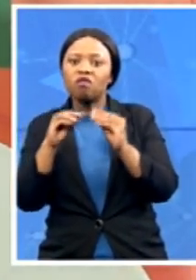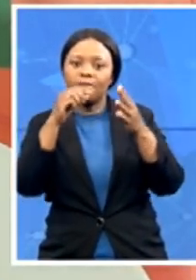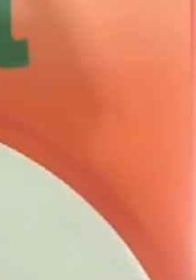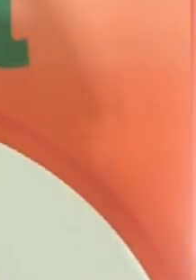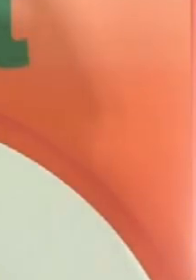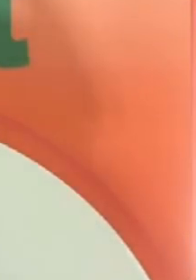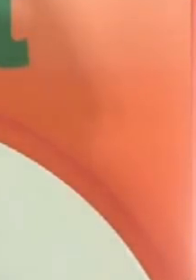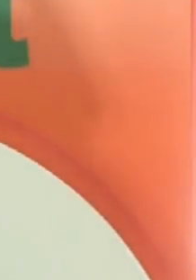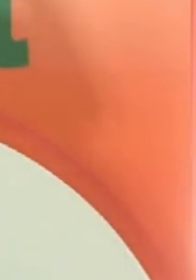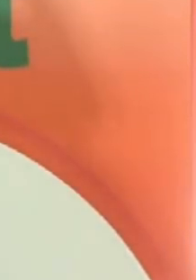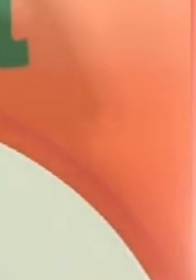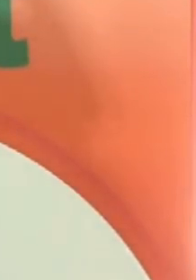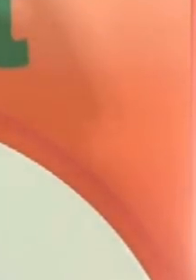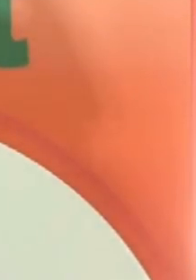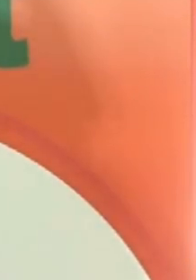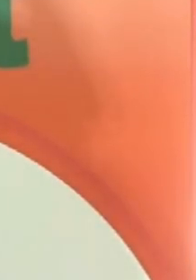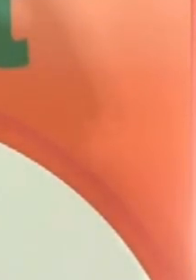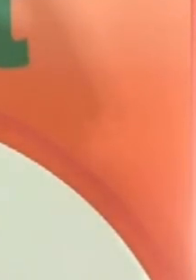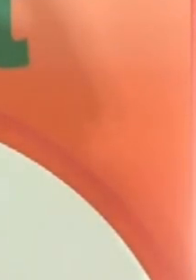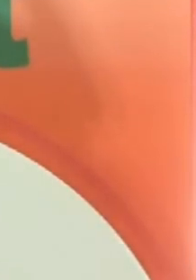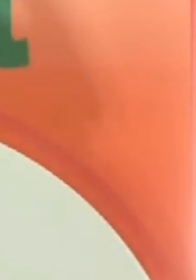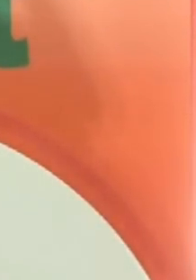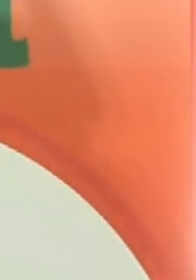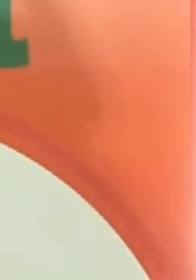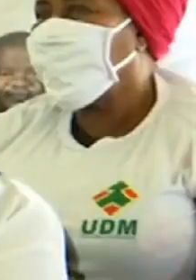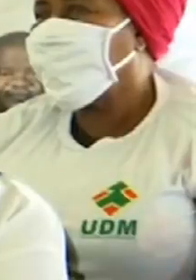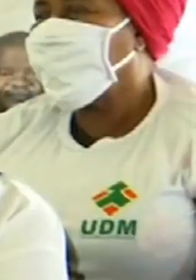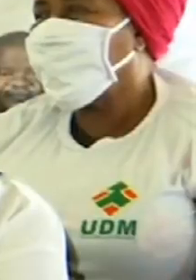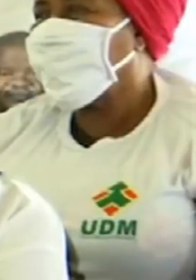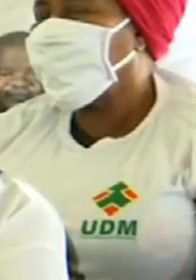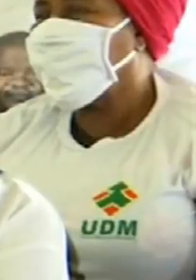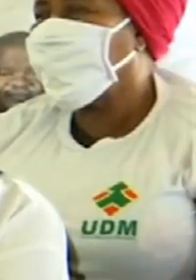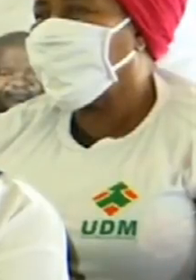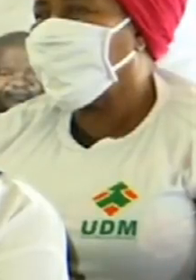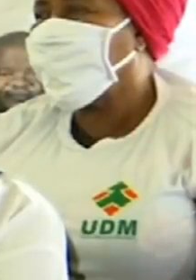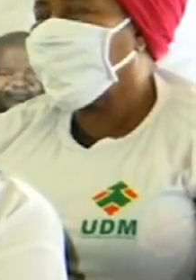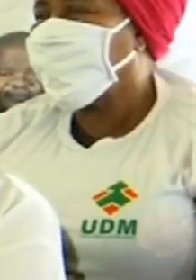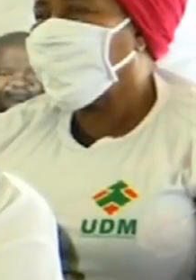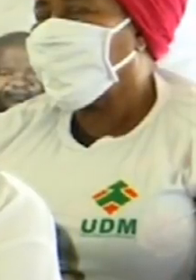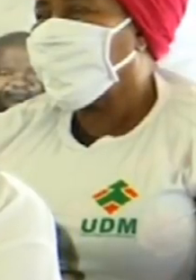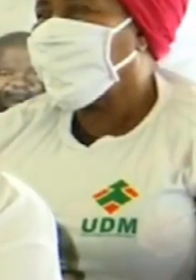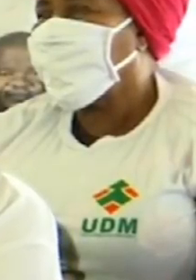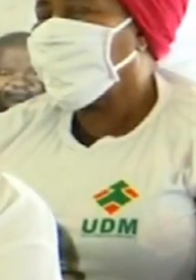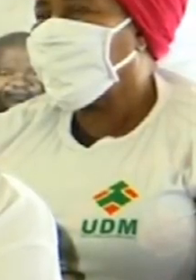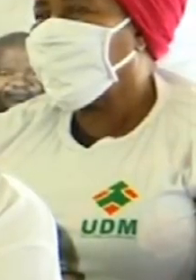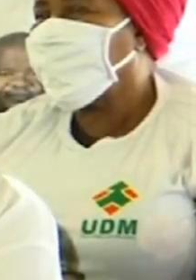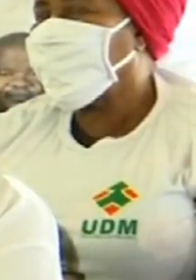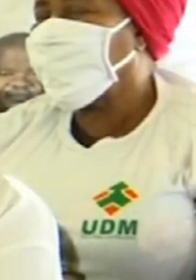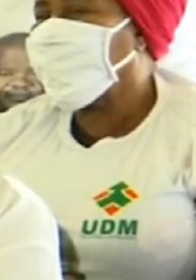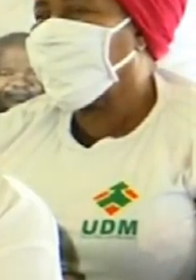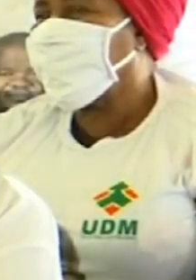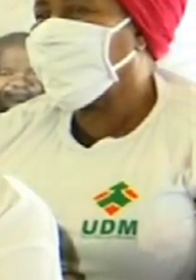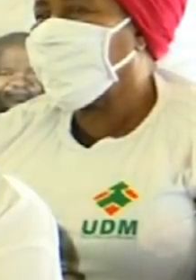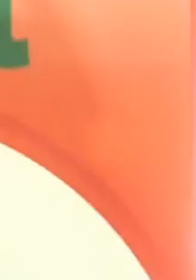municipality properties, their state and their values. In instances where businesses are